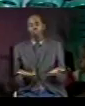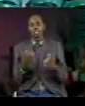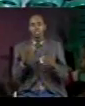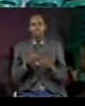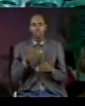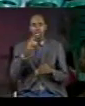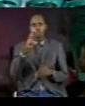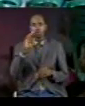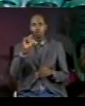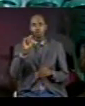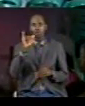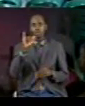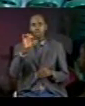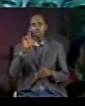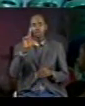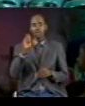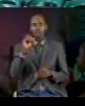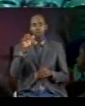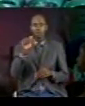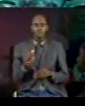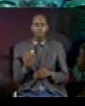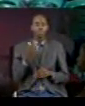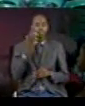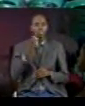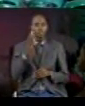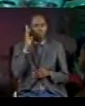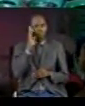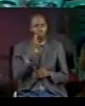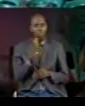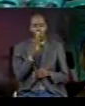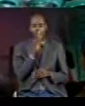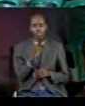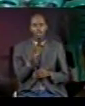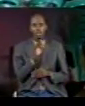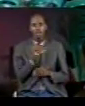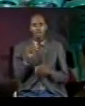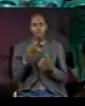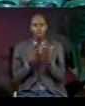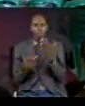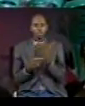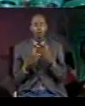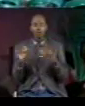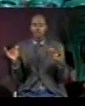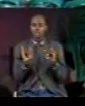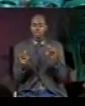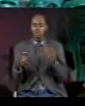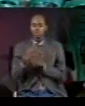be Bayelsa Believers Banquet on that same date, on 3rd of April